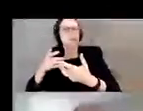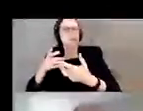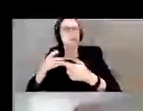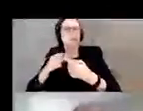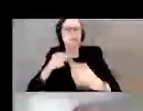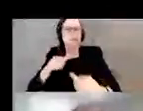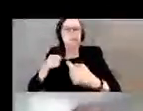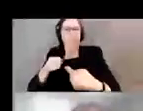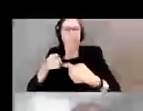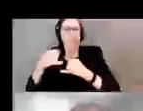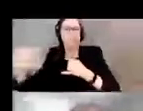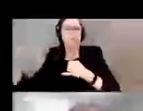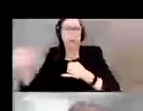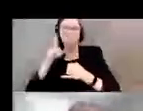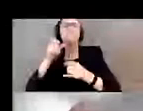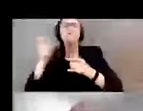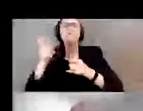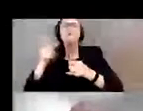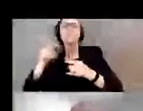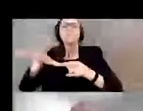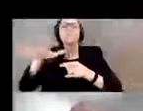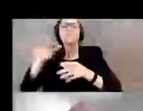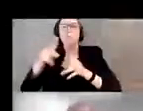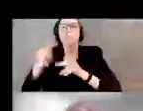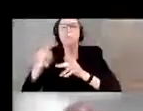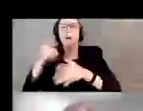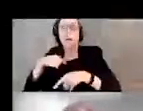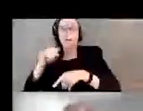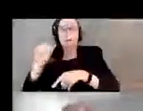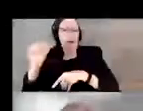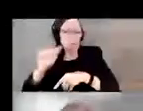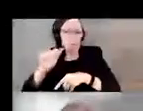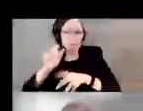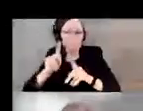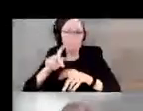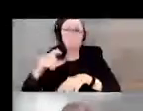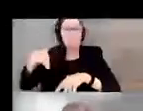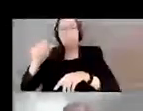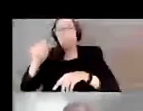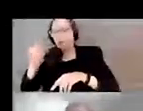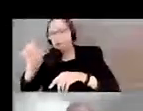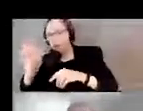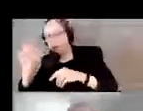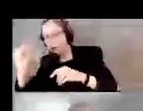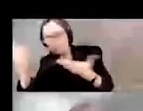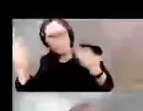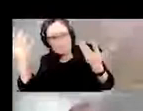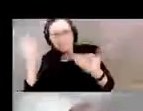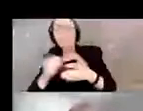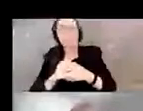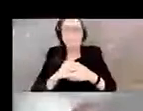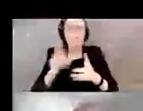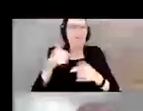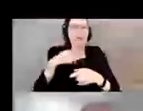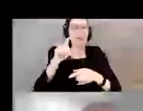contested border. Who controls these people? Are they Afghans or are they Pakistani? Okay, you have the